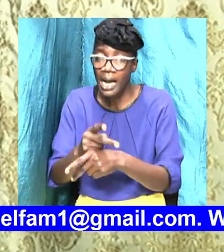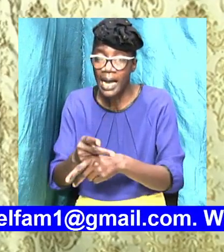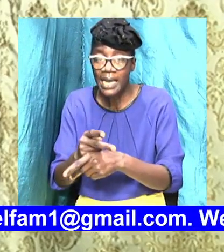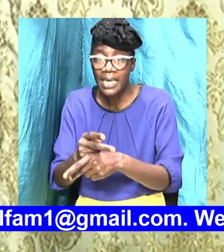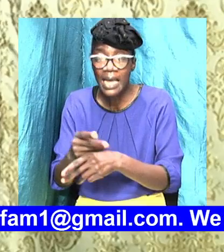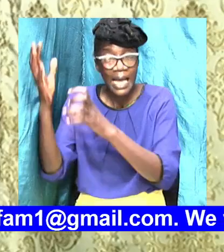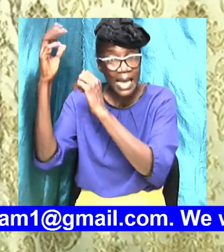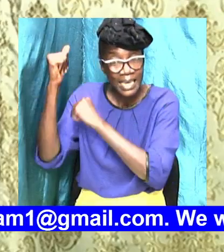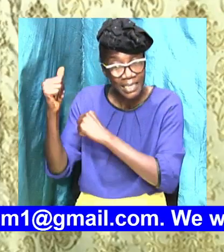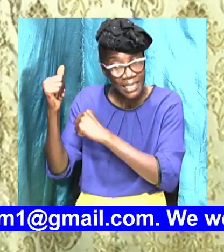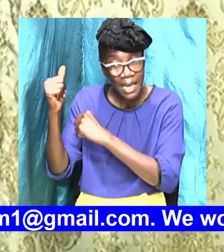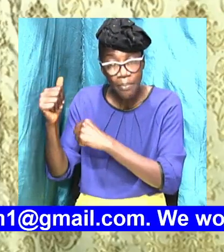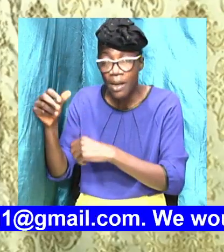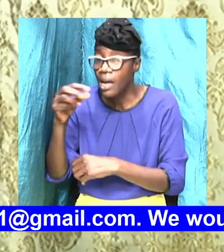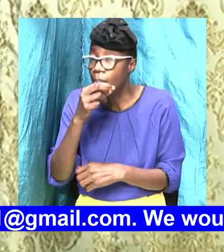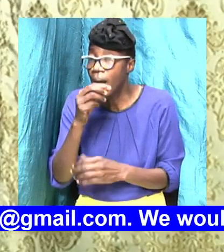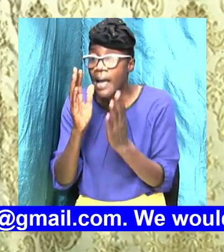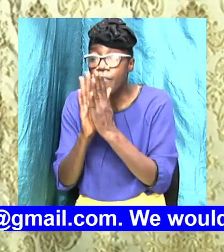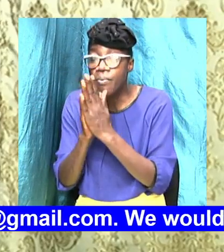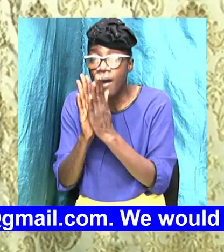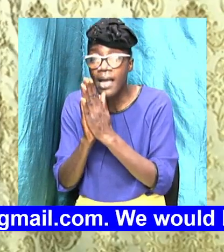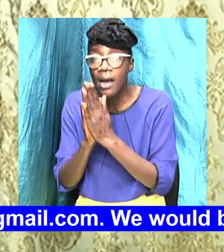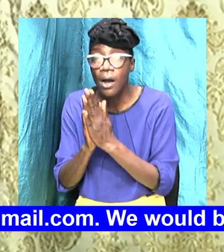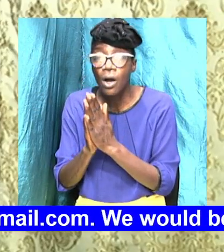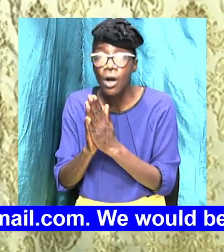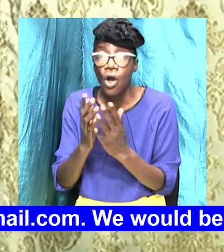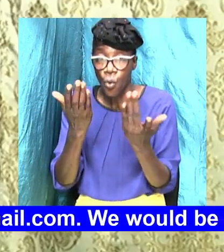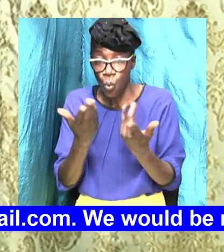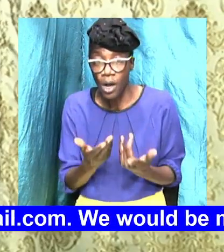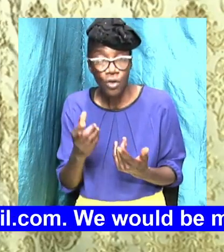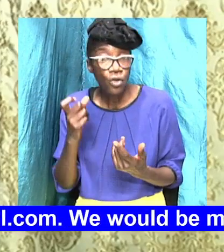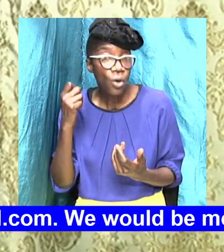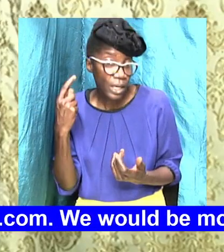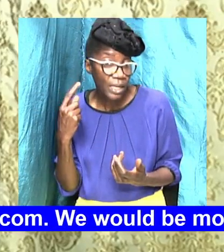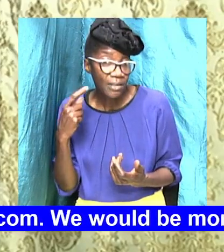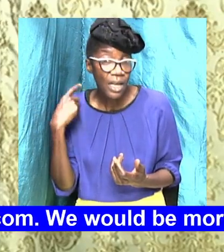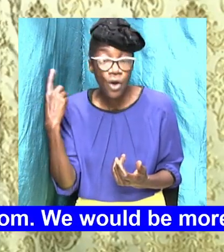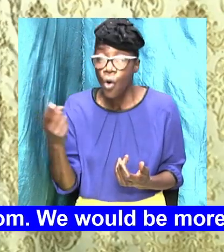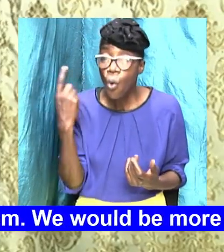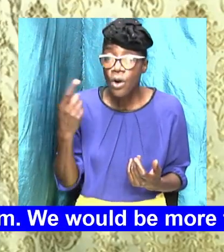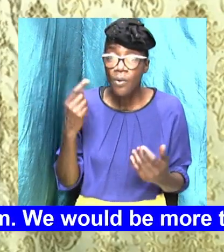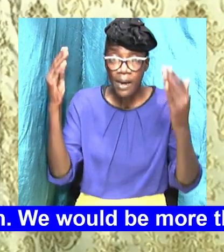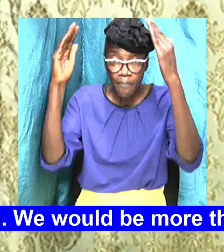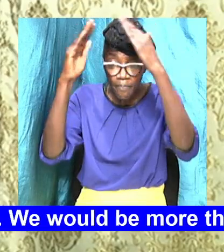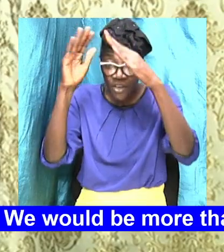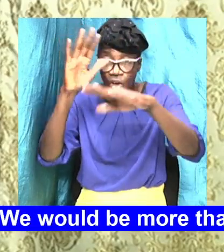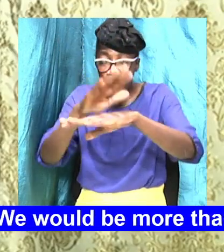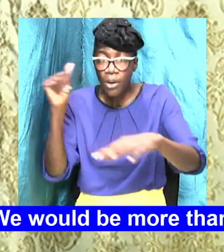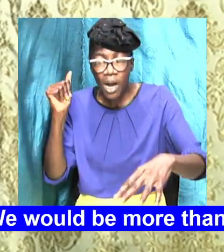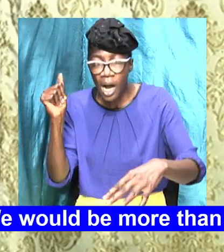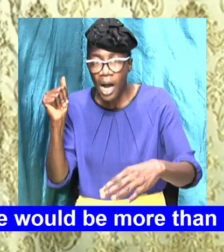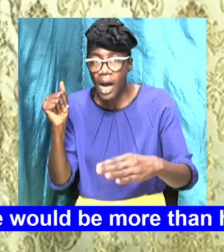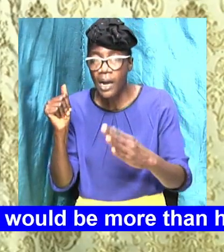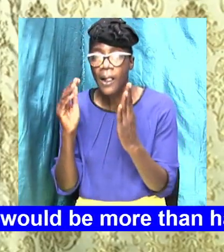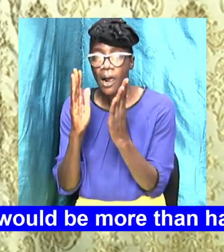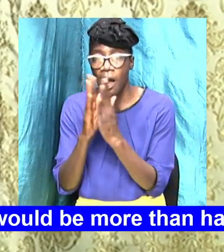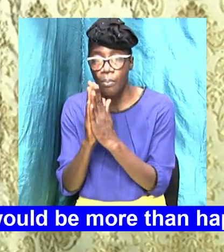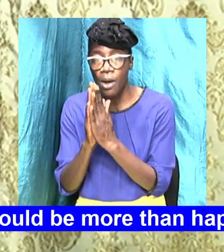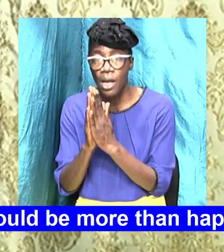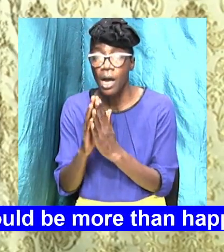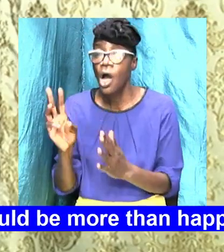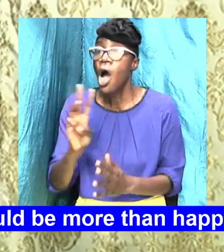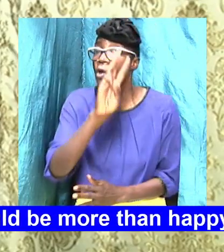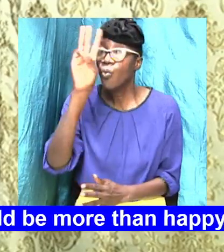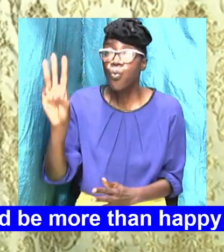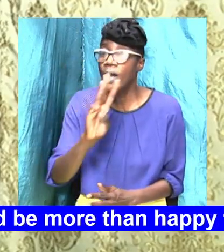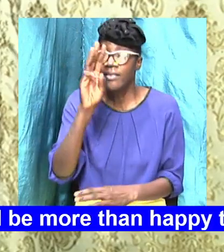I want us to understand that if it's only when Bishop call a prayer, if it's only when Wednesday they call a prayer, if